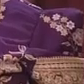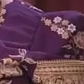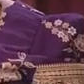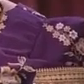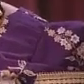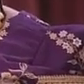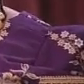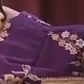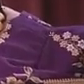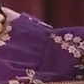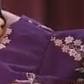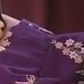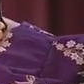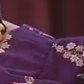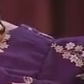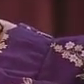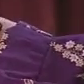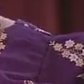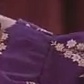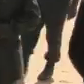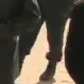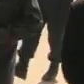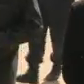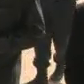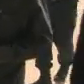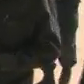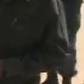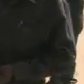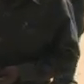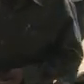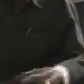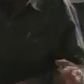age, is survived by her mother, 7 children and 19 grandchildren.